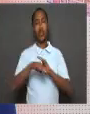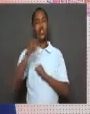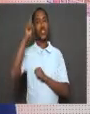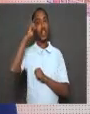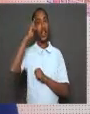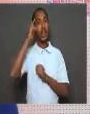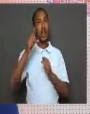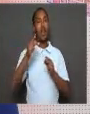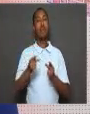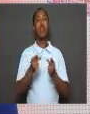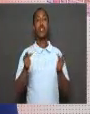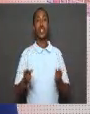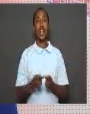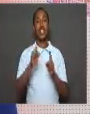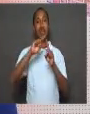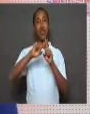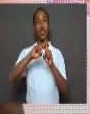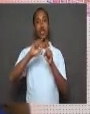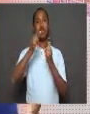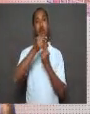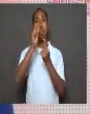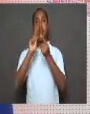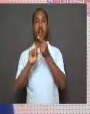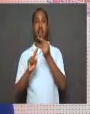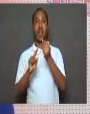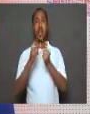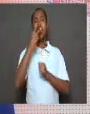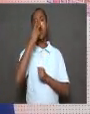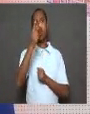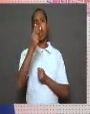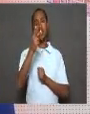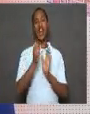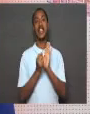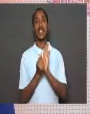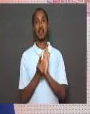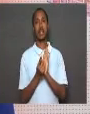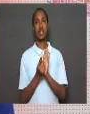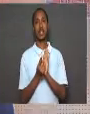positioned at the positive pole. Let us look at an example.